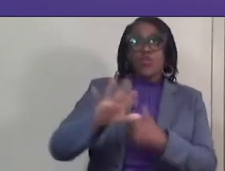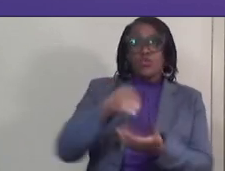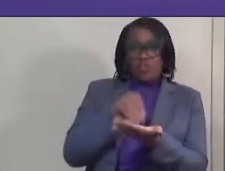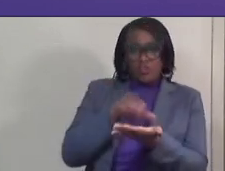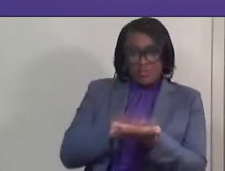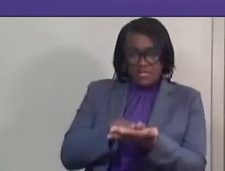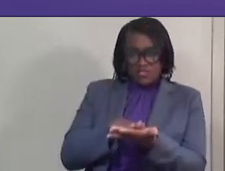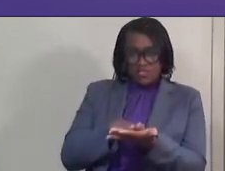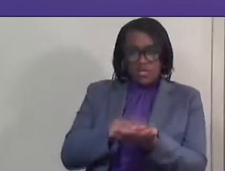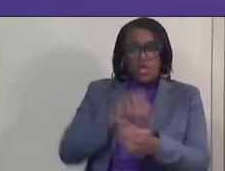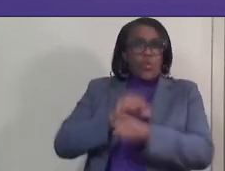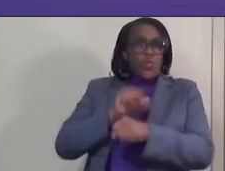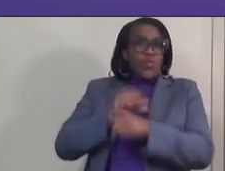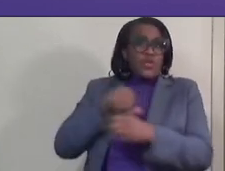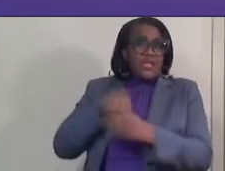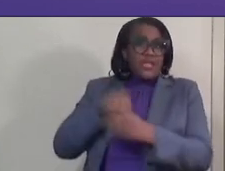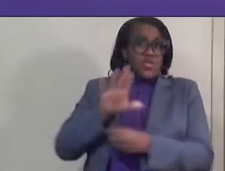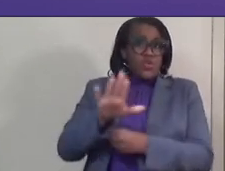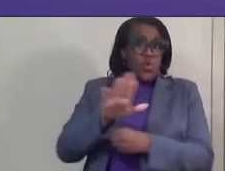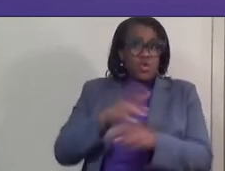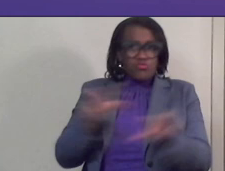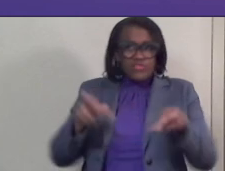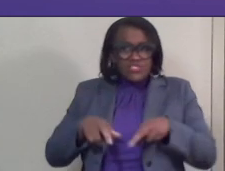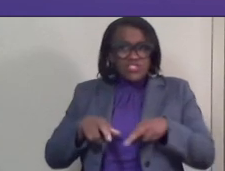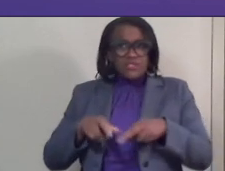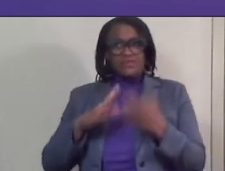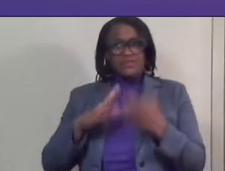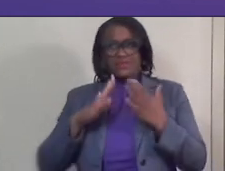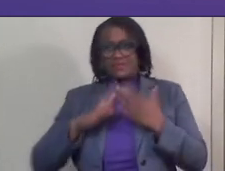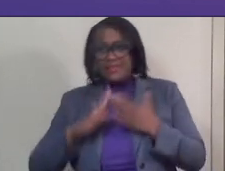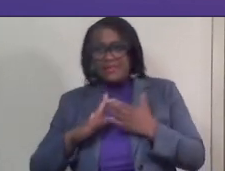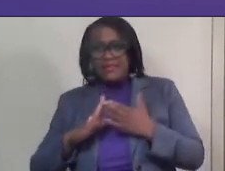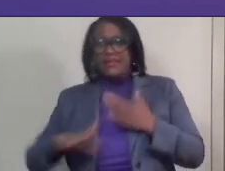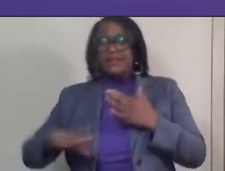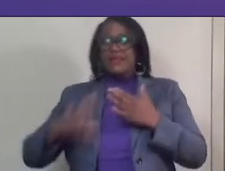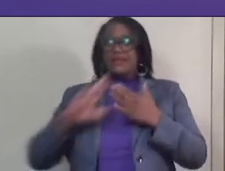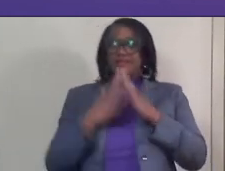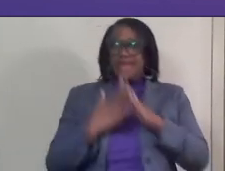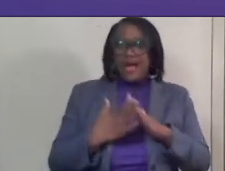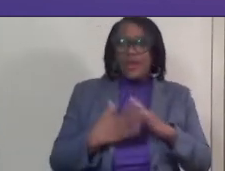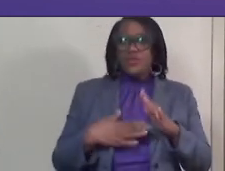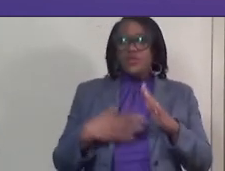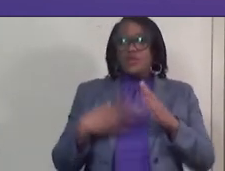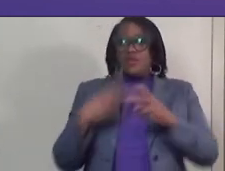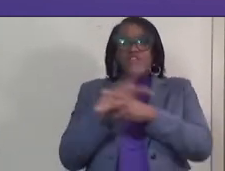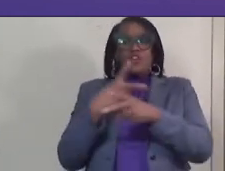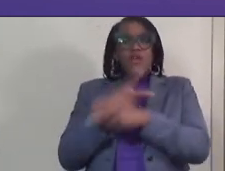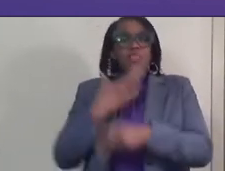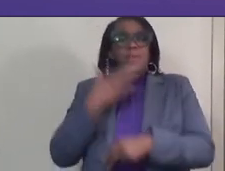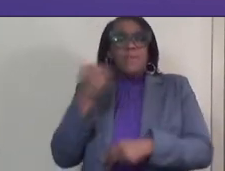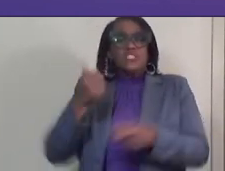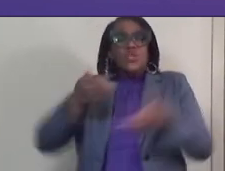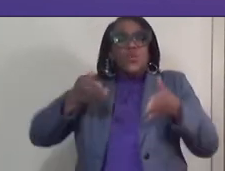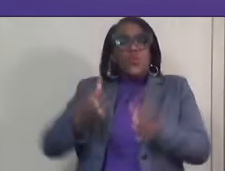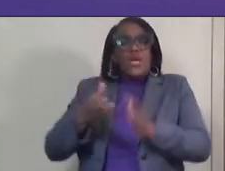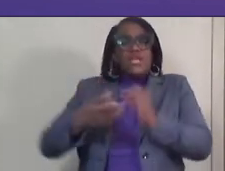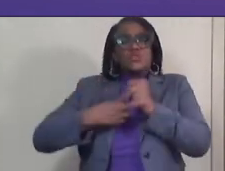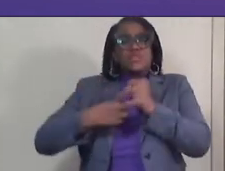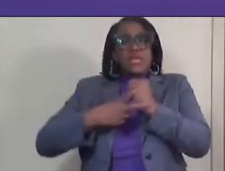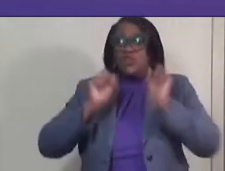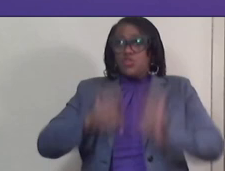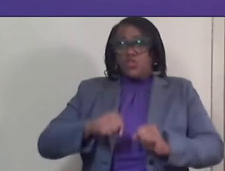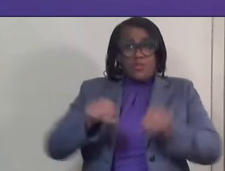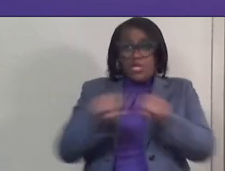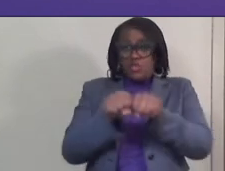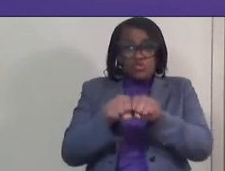working within your own region or within your own city or town to figure out the best repository. It could be a shoebox,